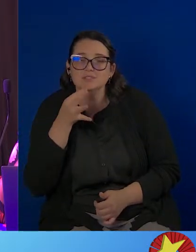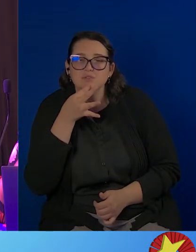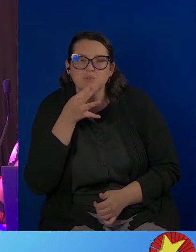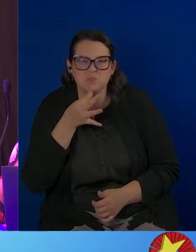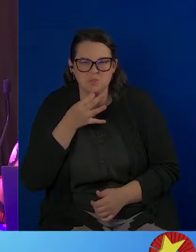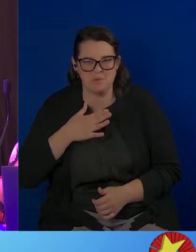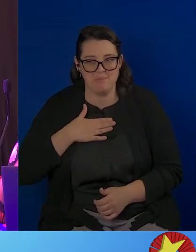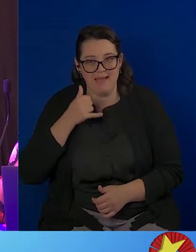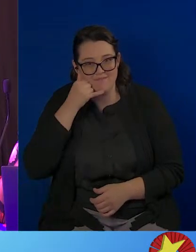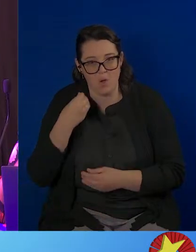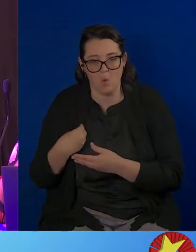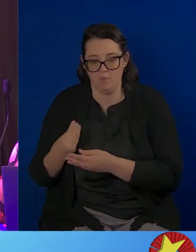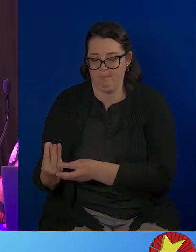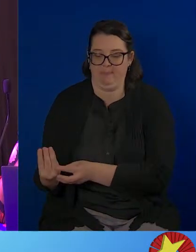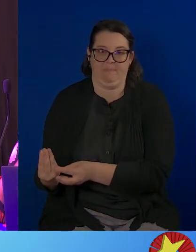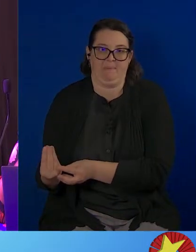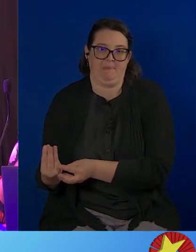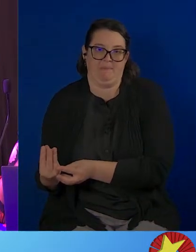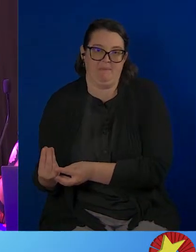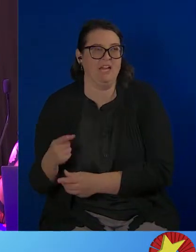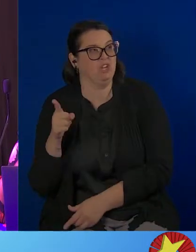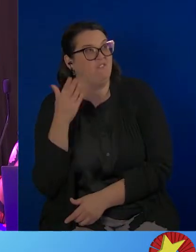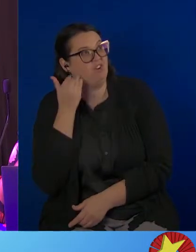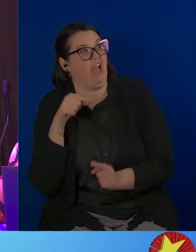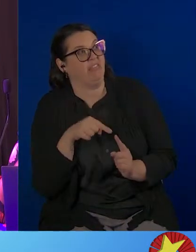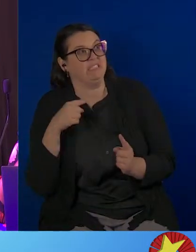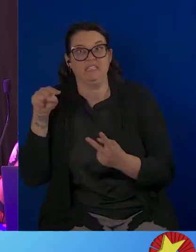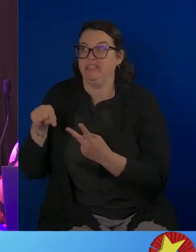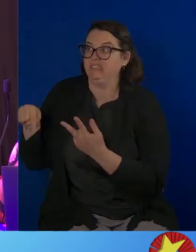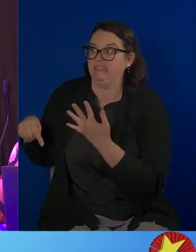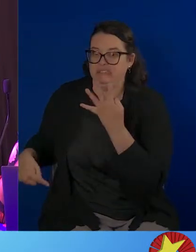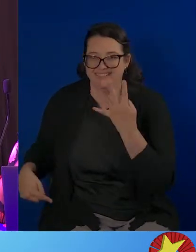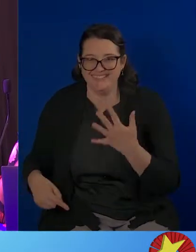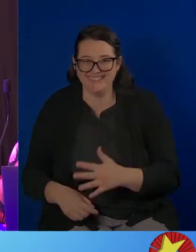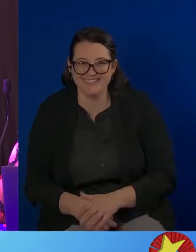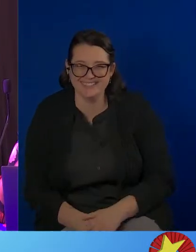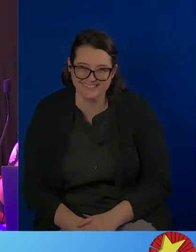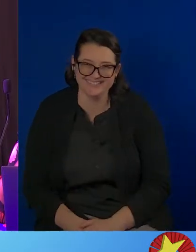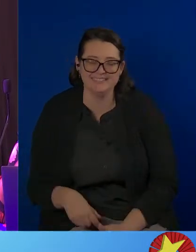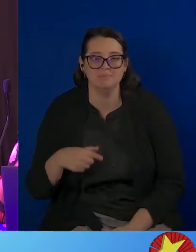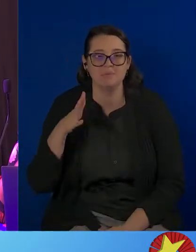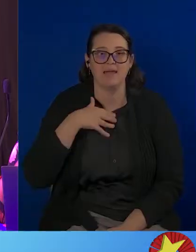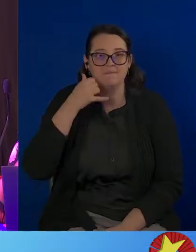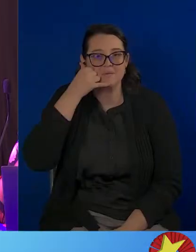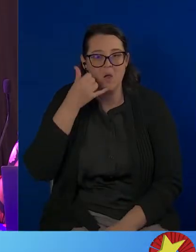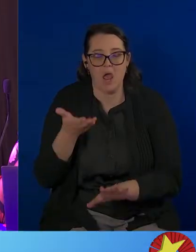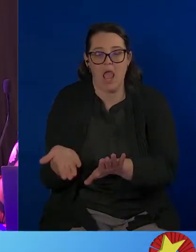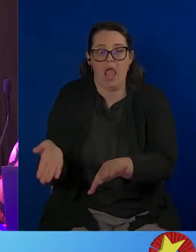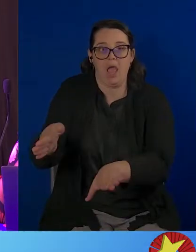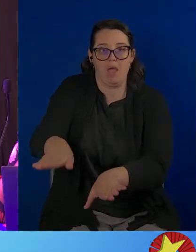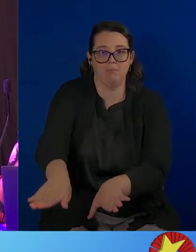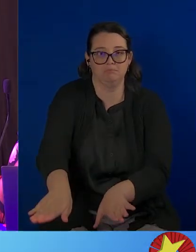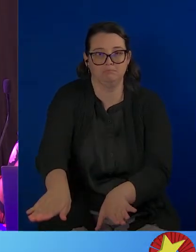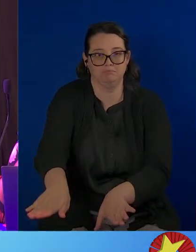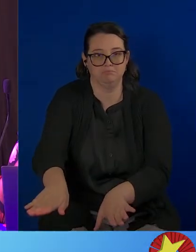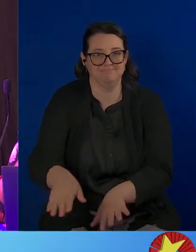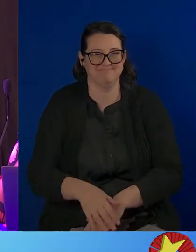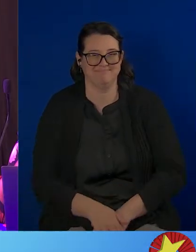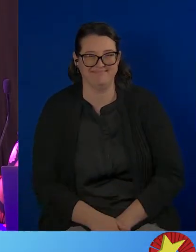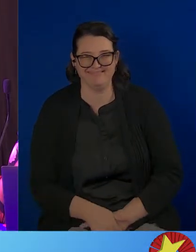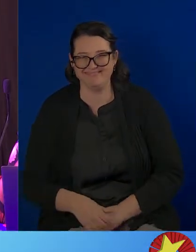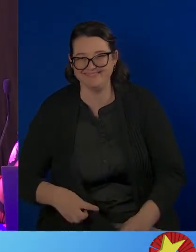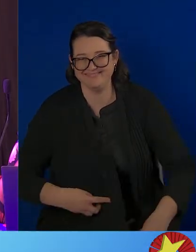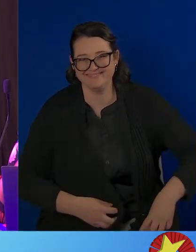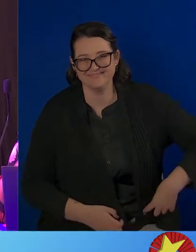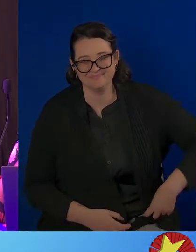10 seconds with people telling me things that I forgot to mention. So we'll put it over here. All right. As